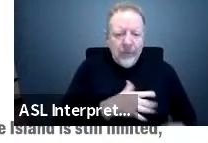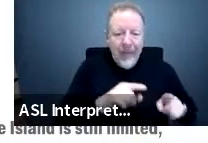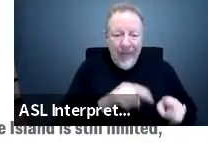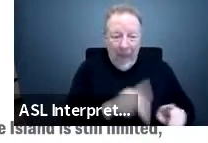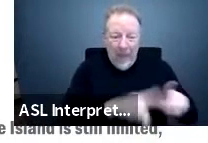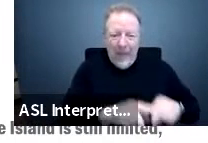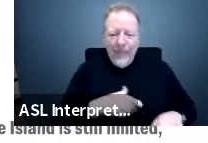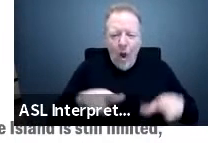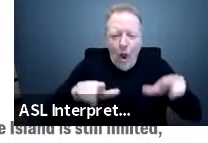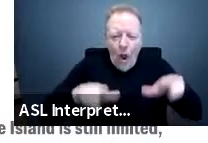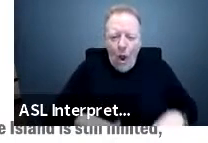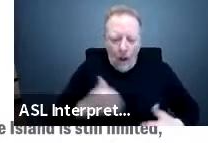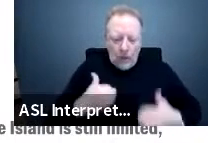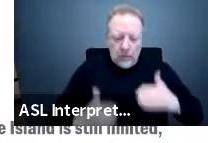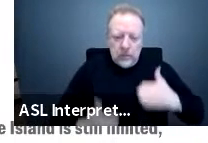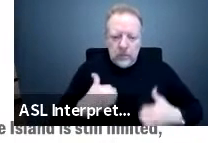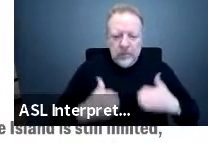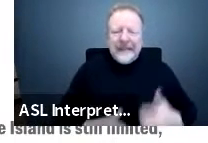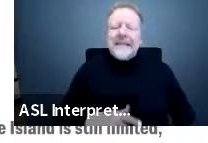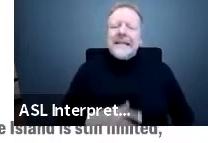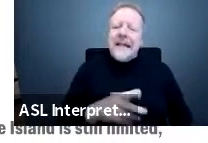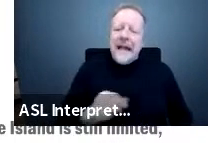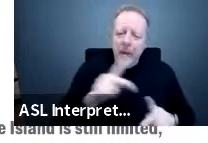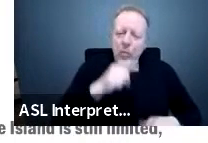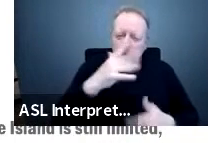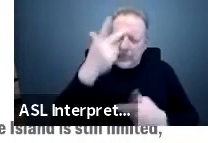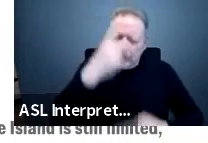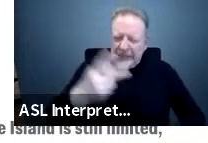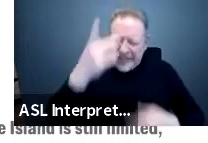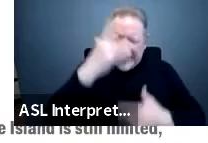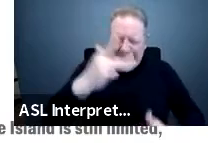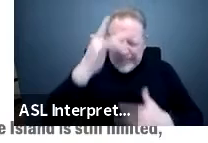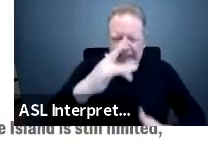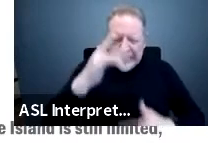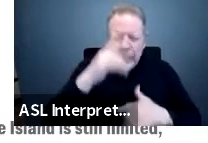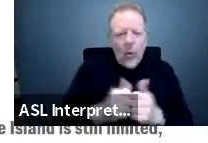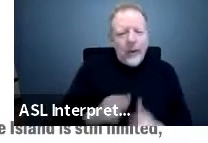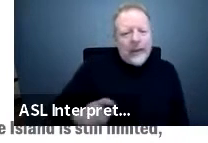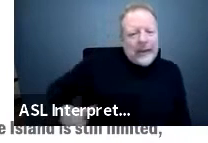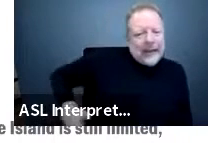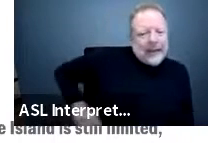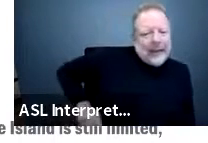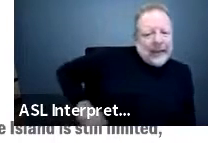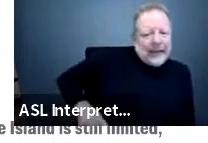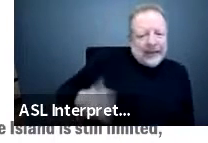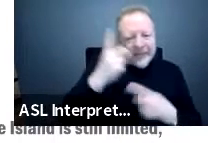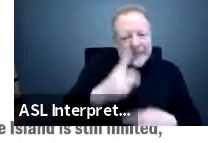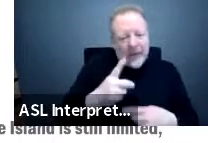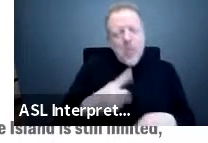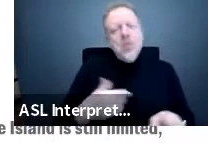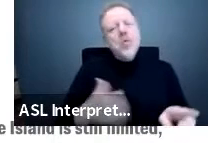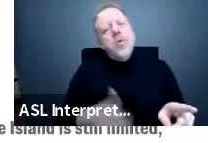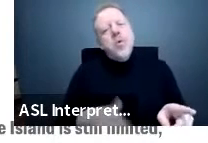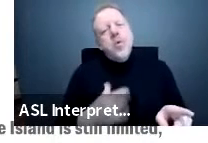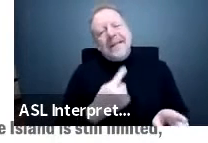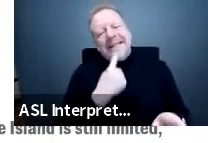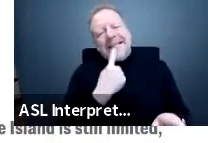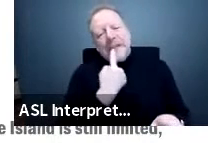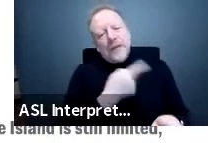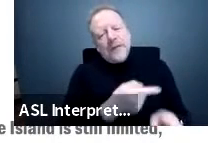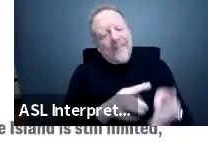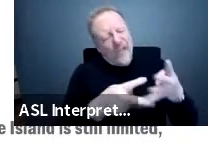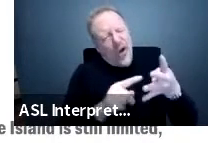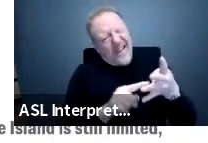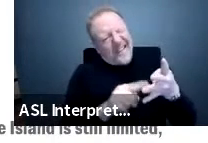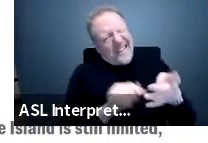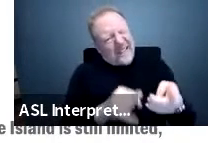potentially with chronic kidney disease, is that qualifies as an underlying medical condition. You can